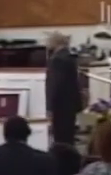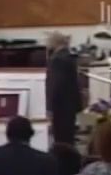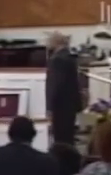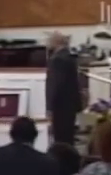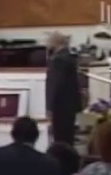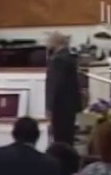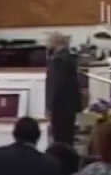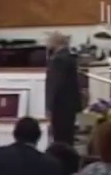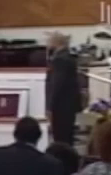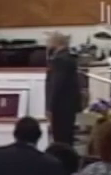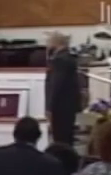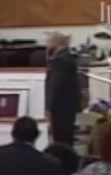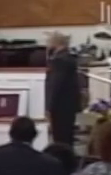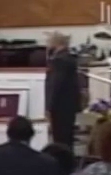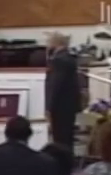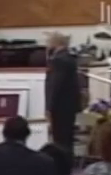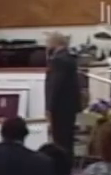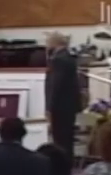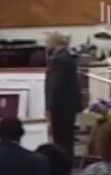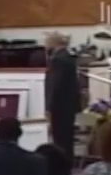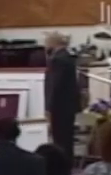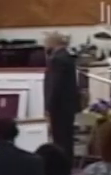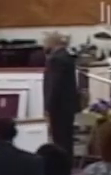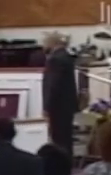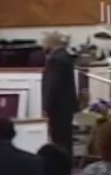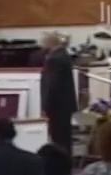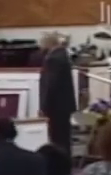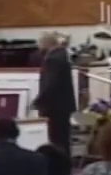Two is for the Son.